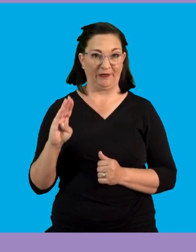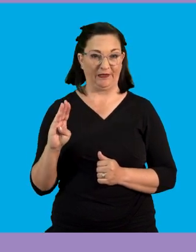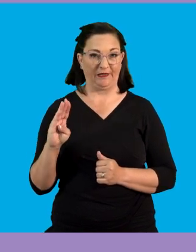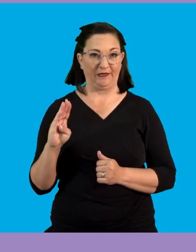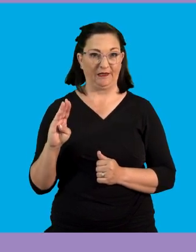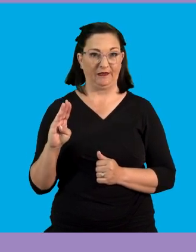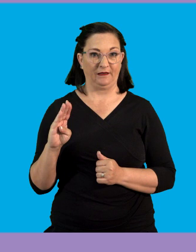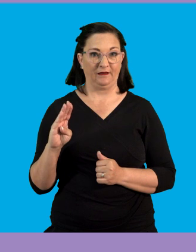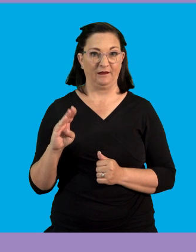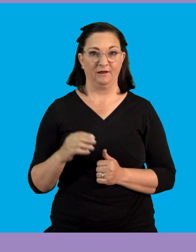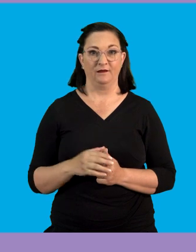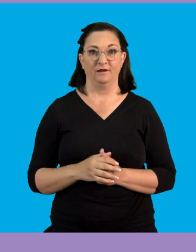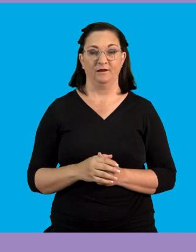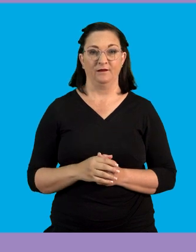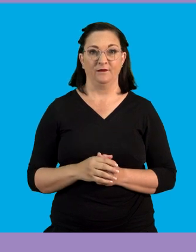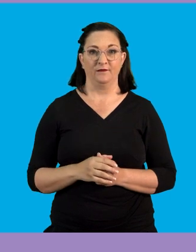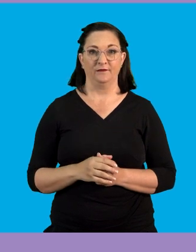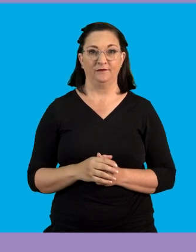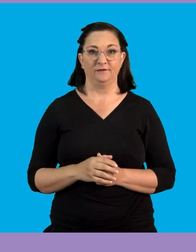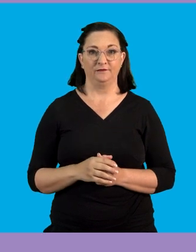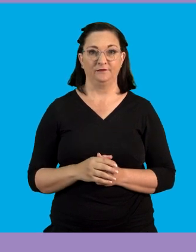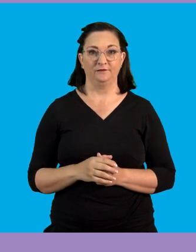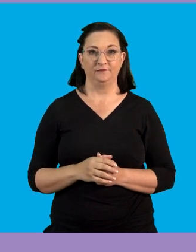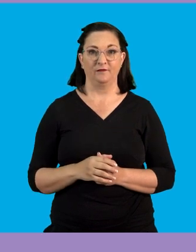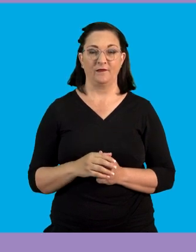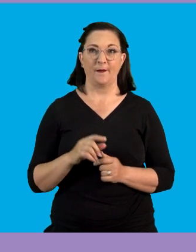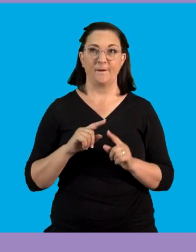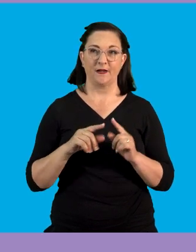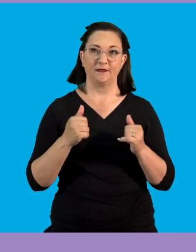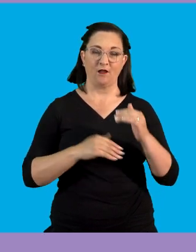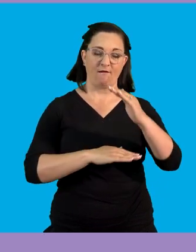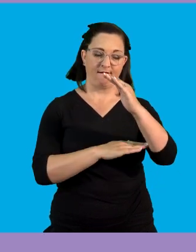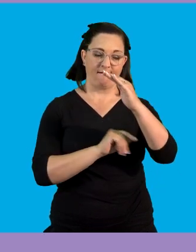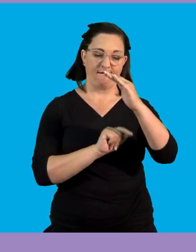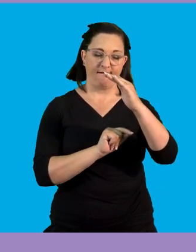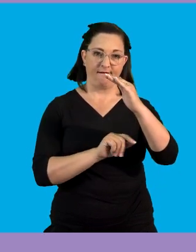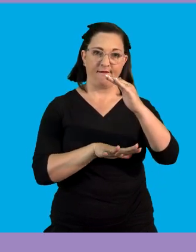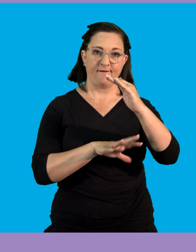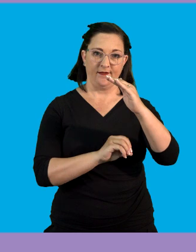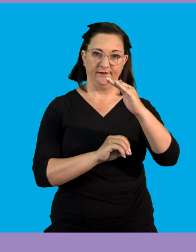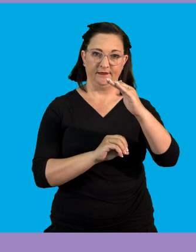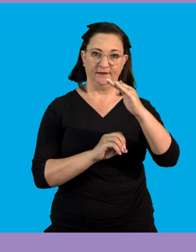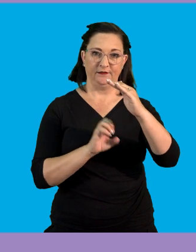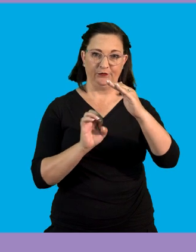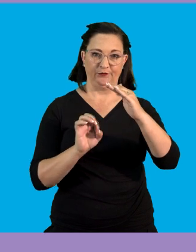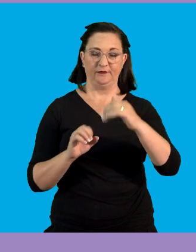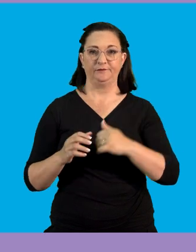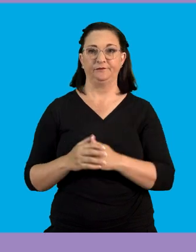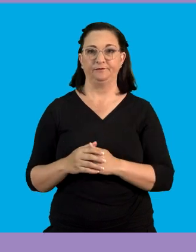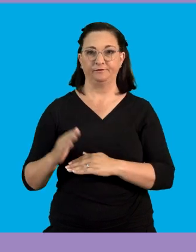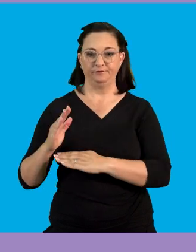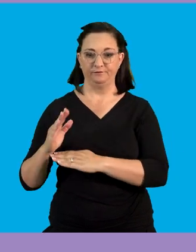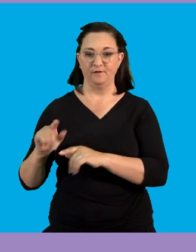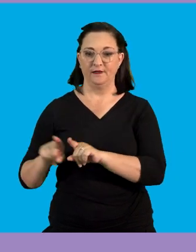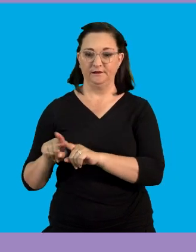first determine CB. We determine line CB. If angle A is